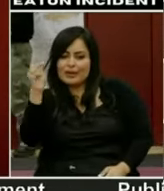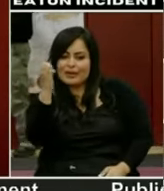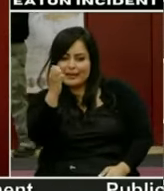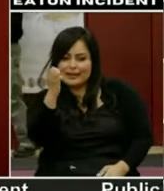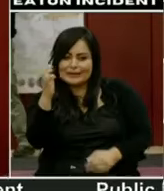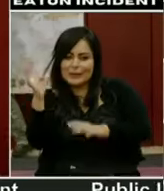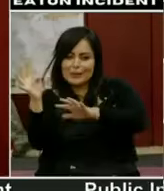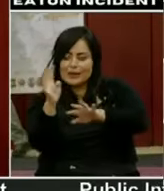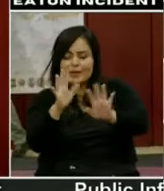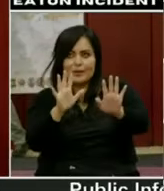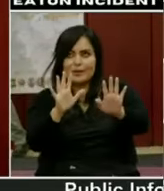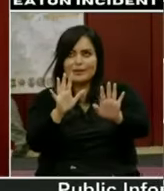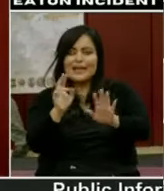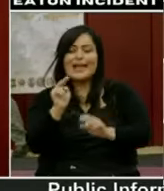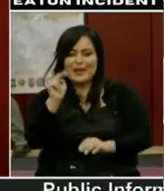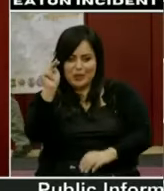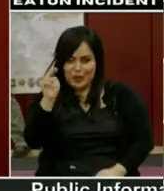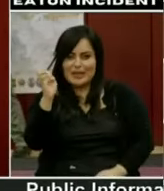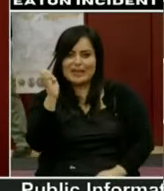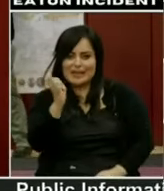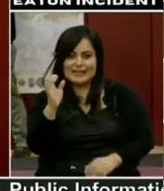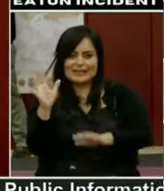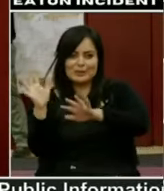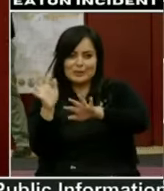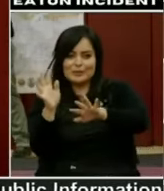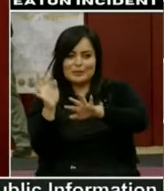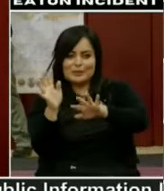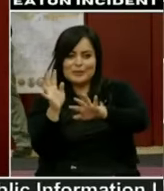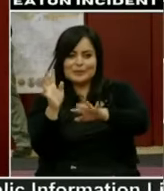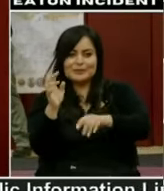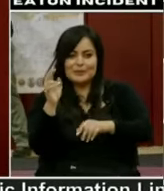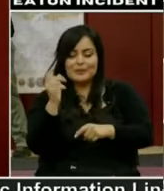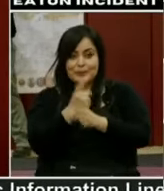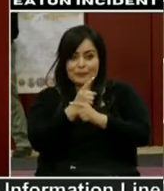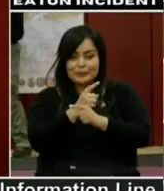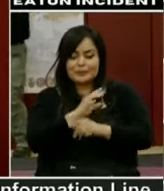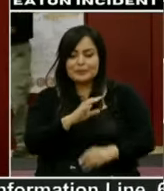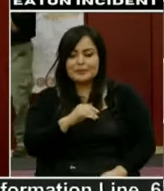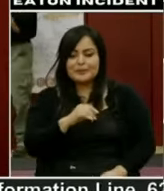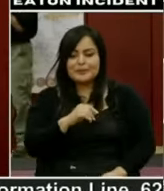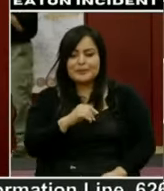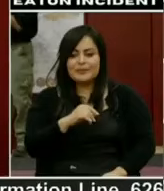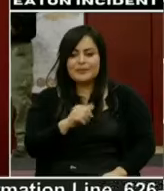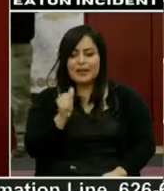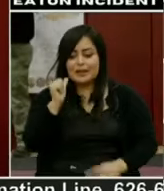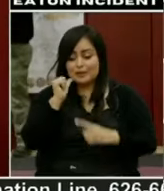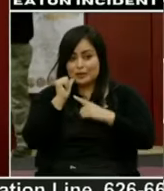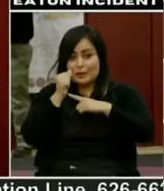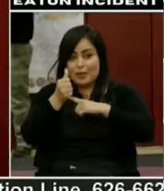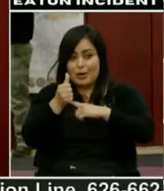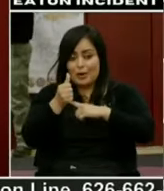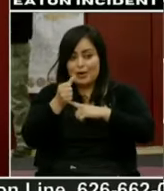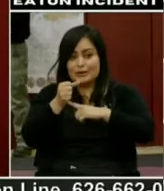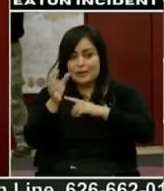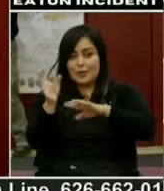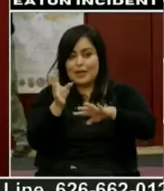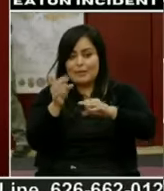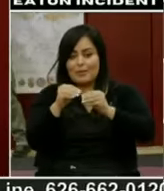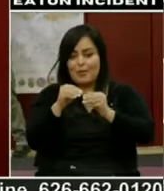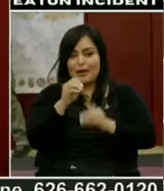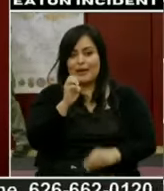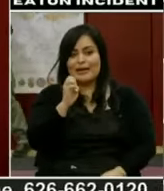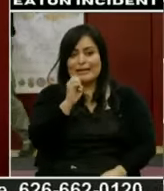More northeasterly component. The wind's coming this way. Tomorrow's is actually more